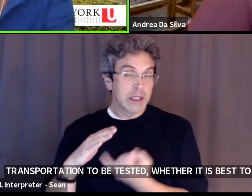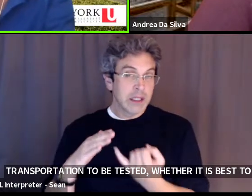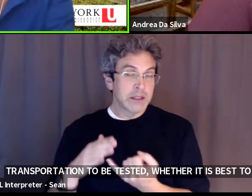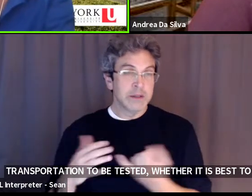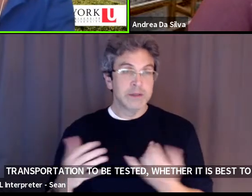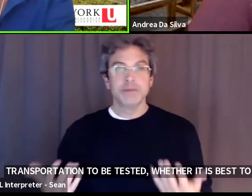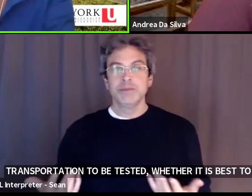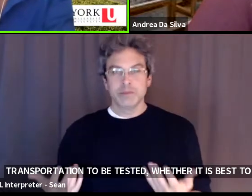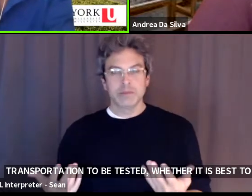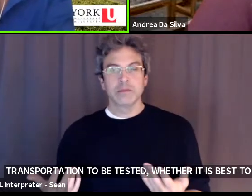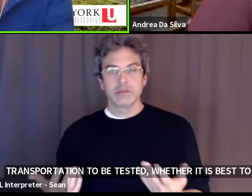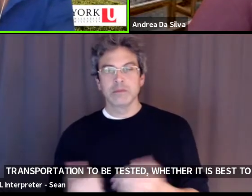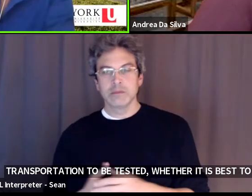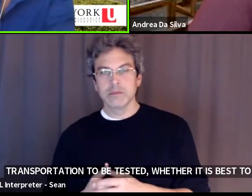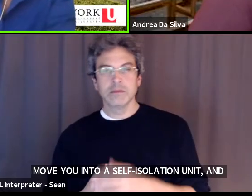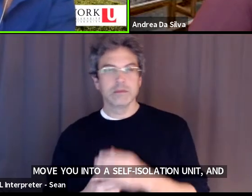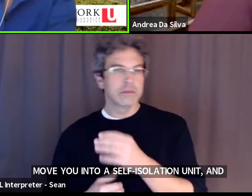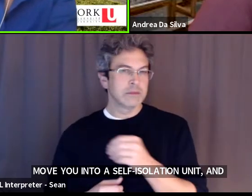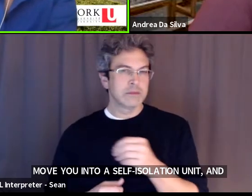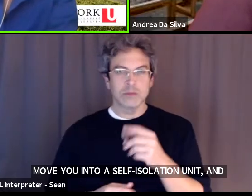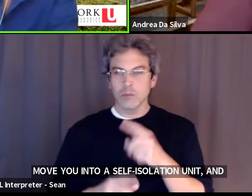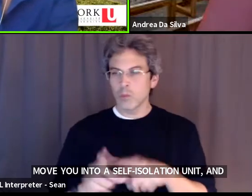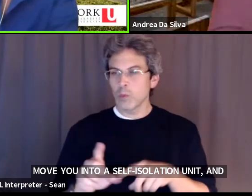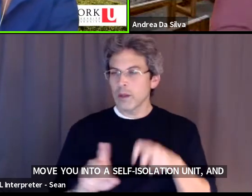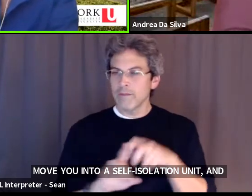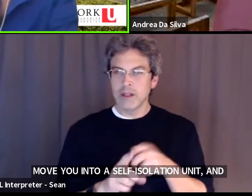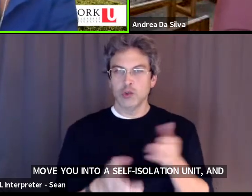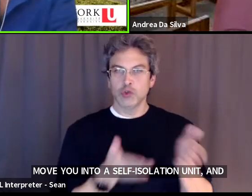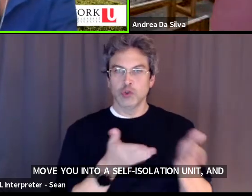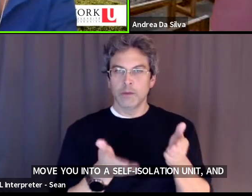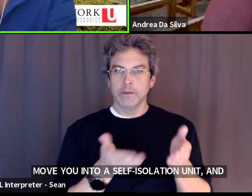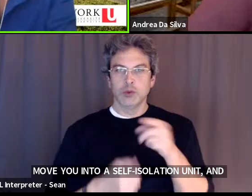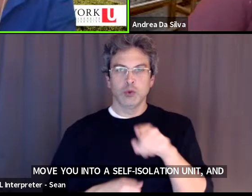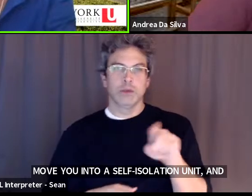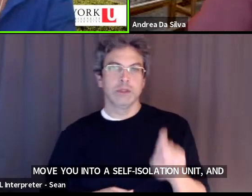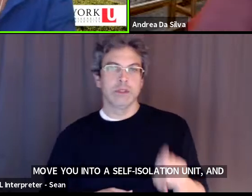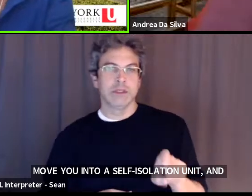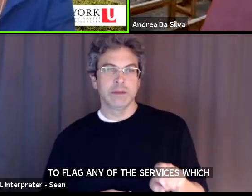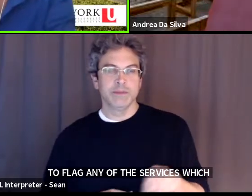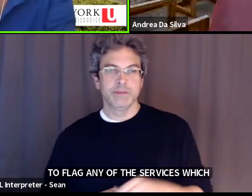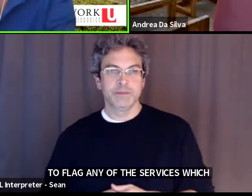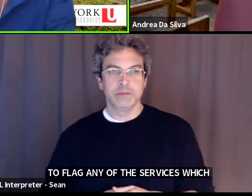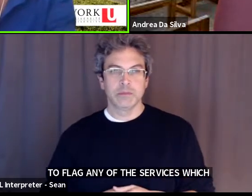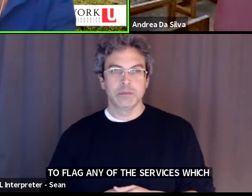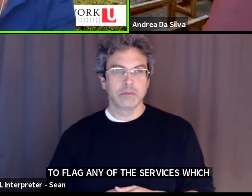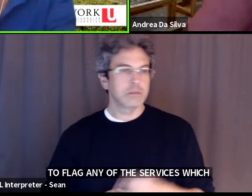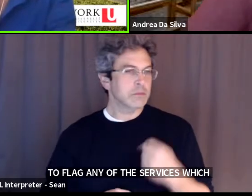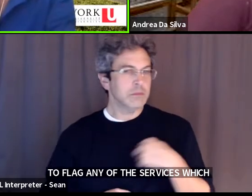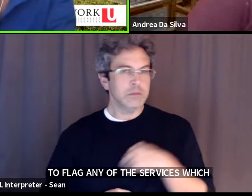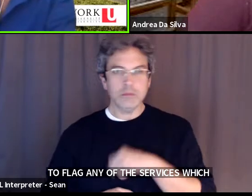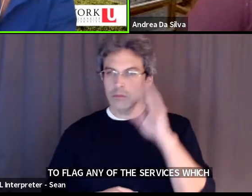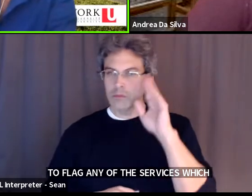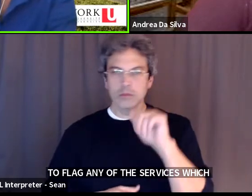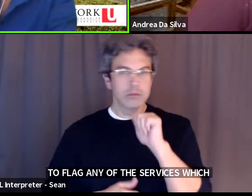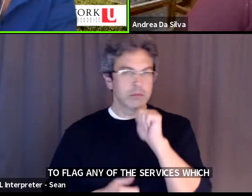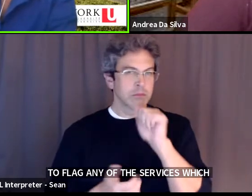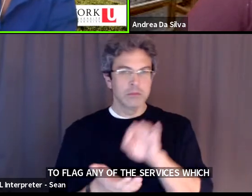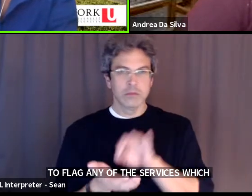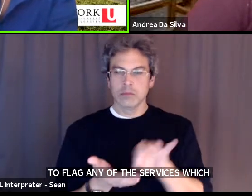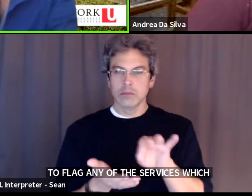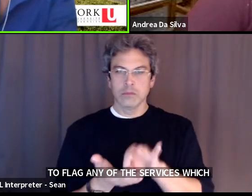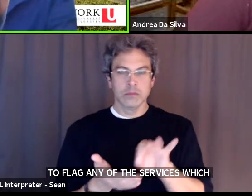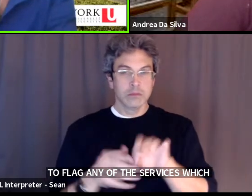of the services which you might need. We will not be tracking submission for